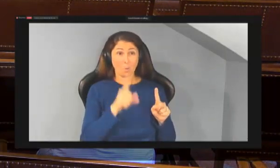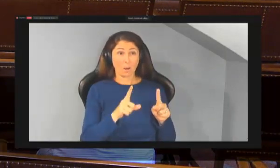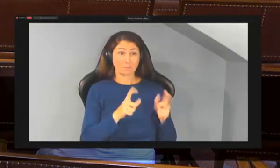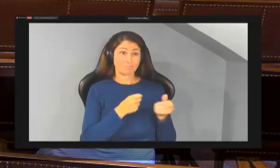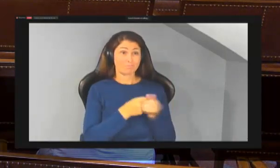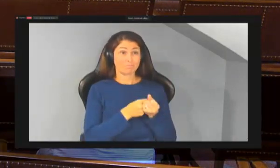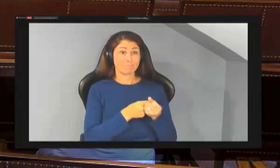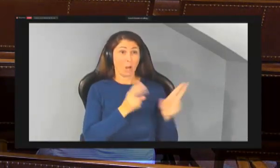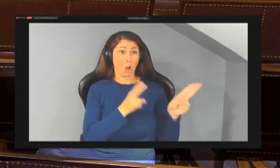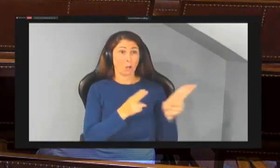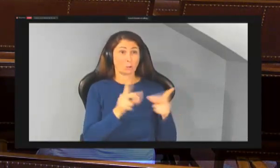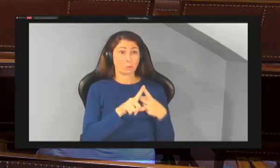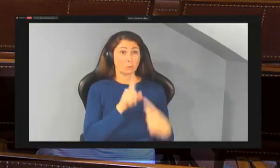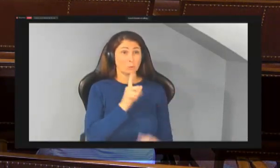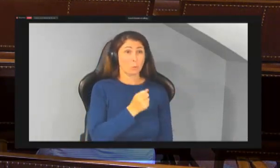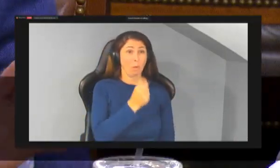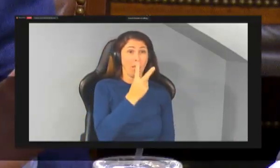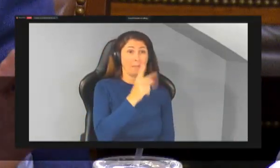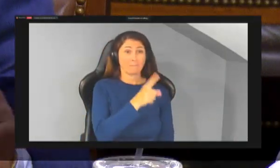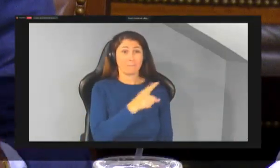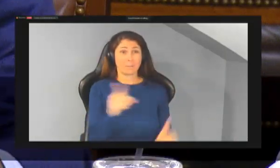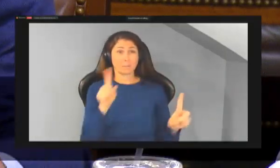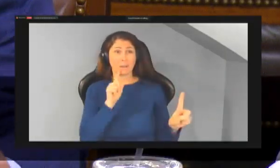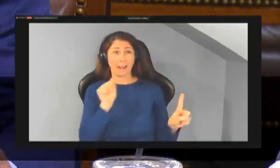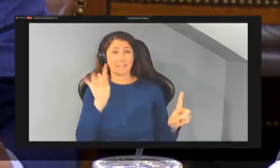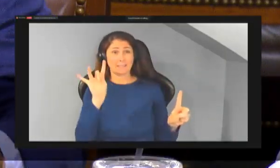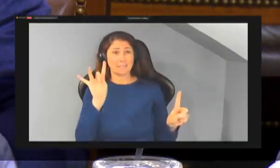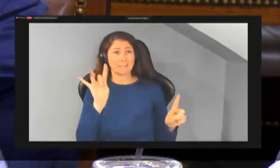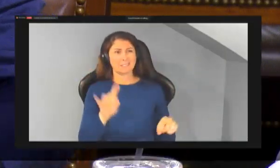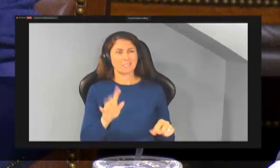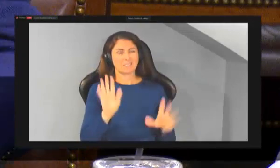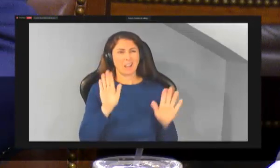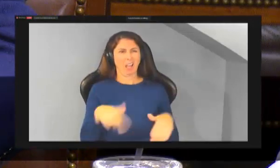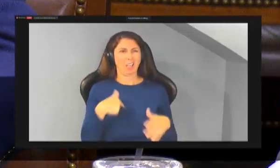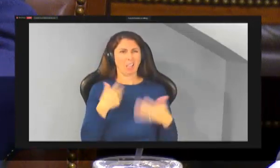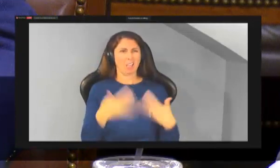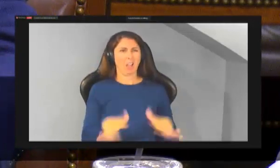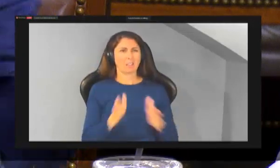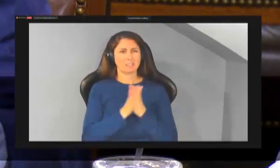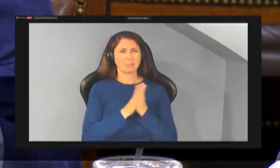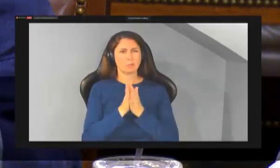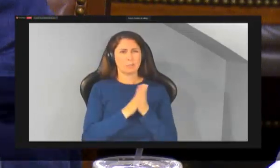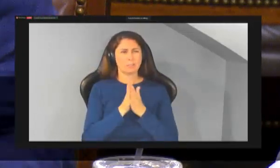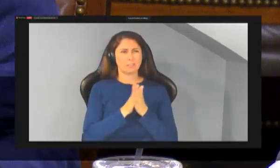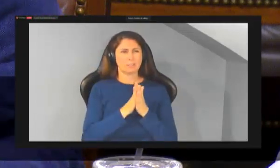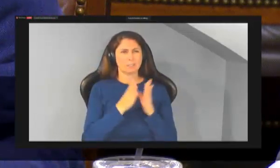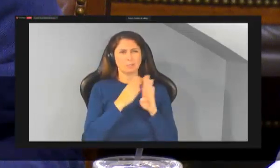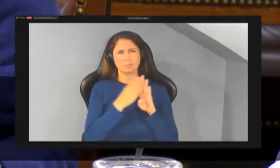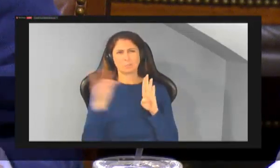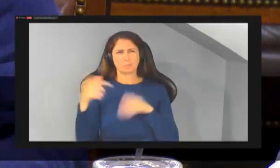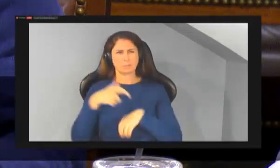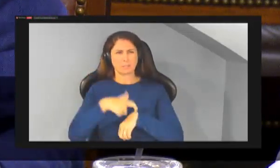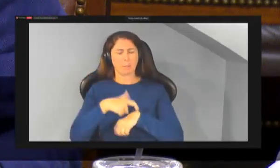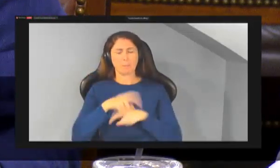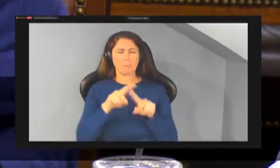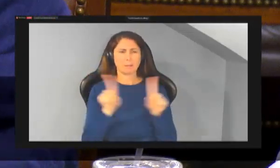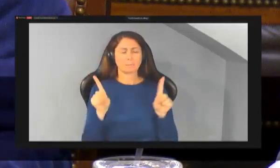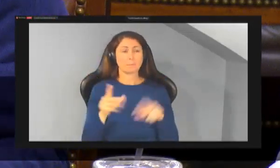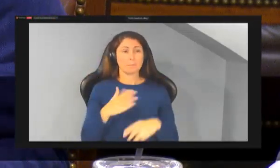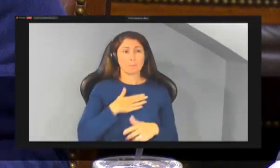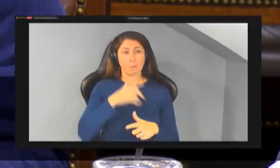12 to about 18 years old. You know, lost interest in it over a period of time. But my brothers and I, being both